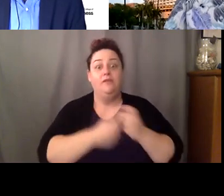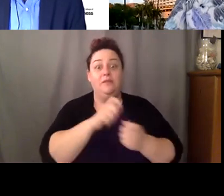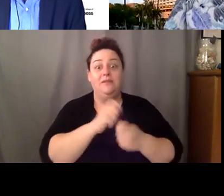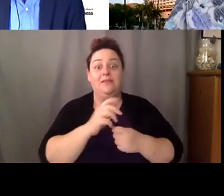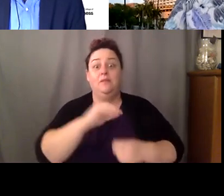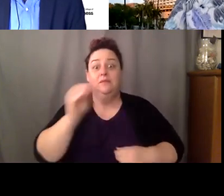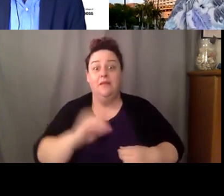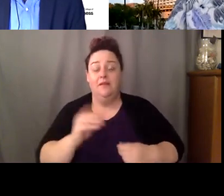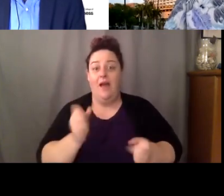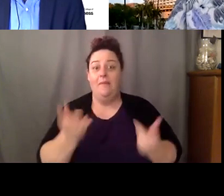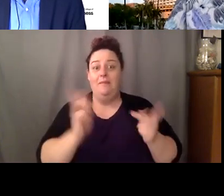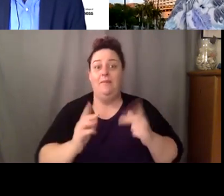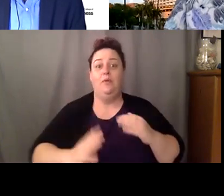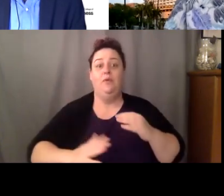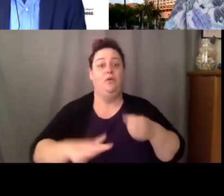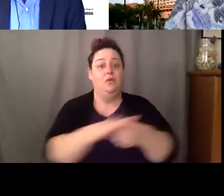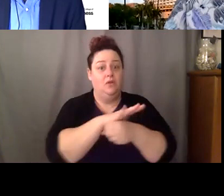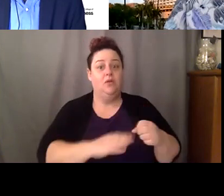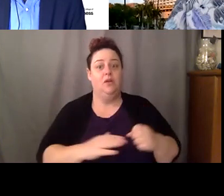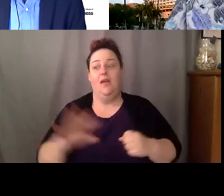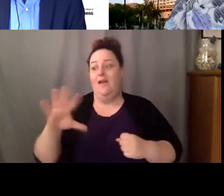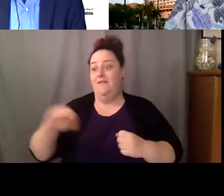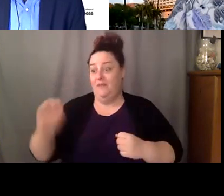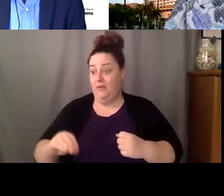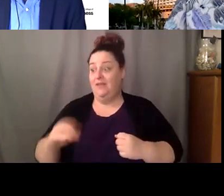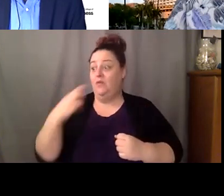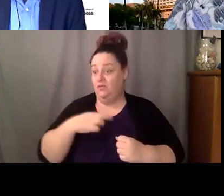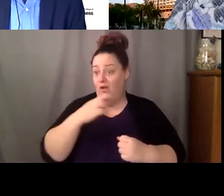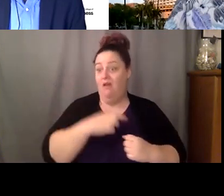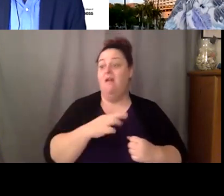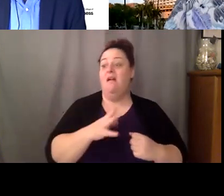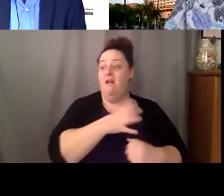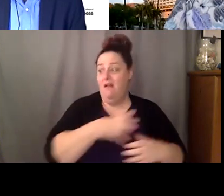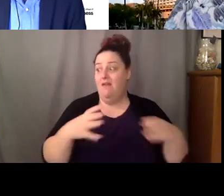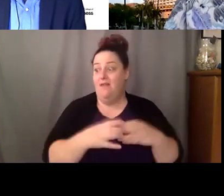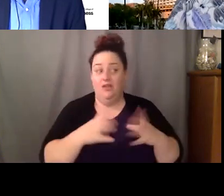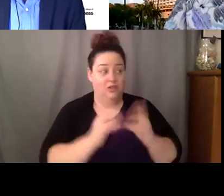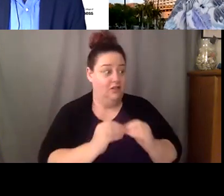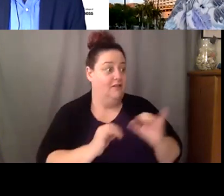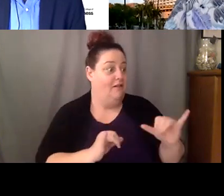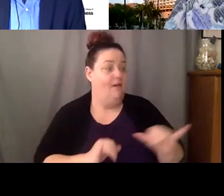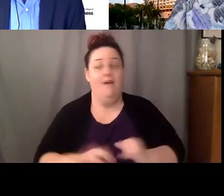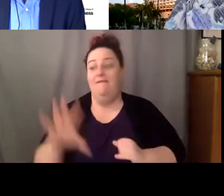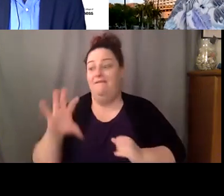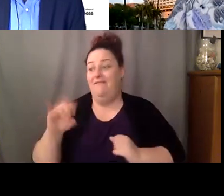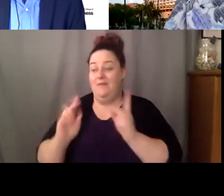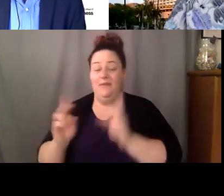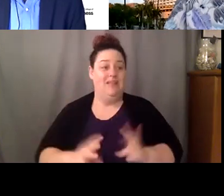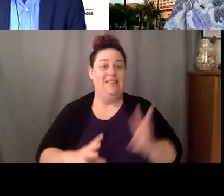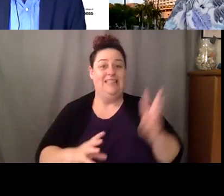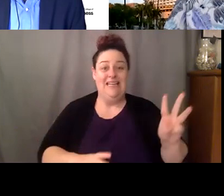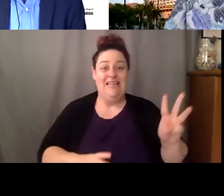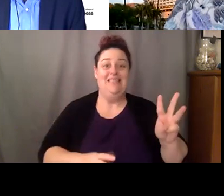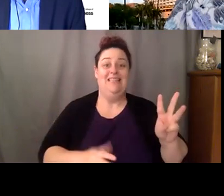one point we hit 50% occupancy of restaurants and convention space at a maximum of 50 people, 6 people per 72-inch